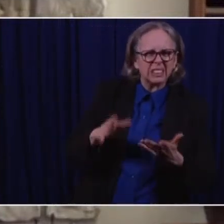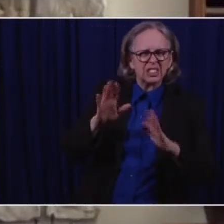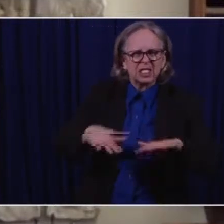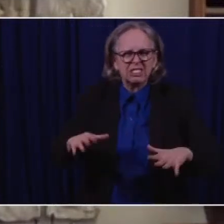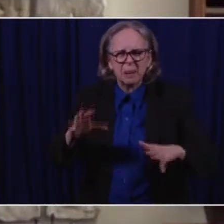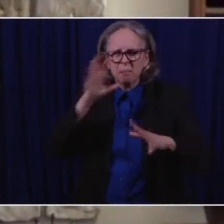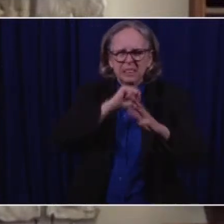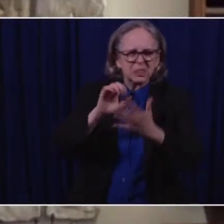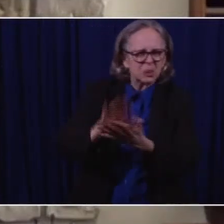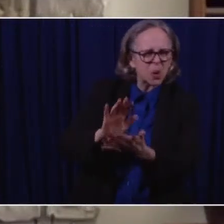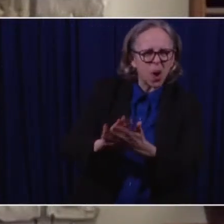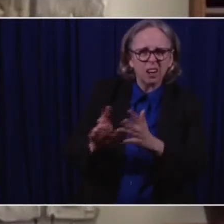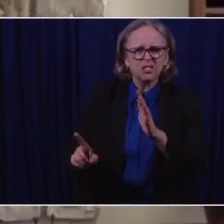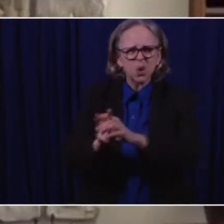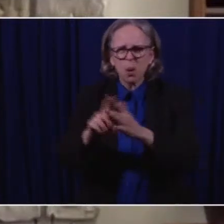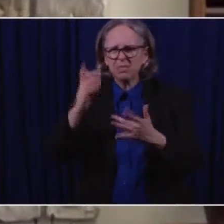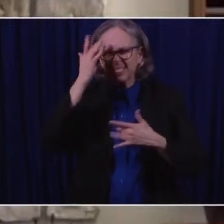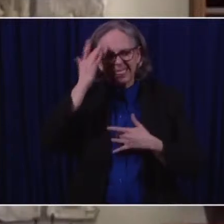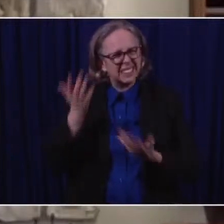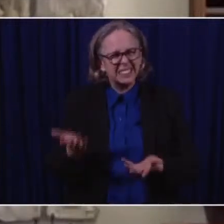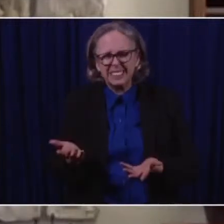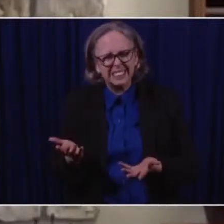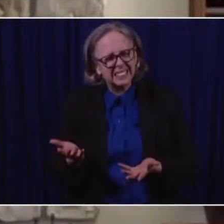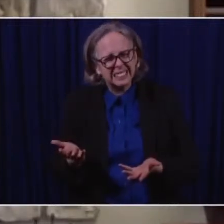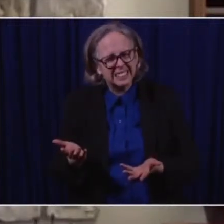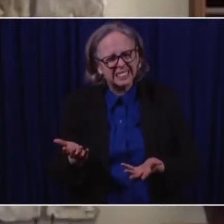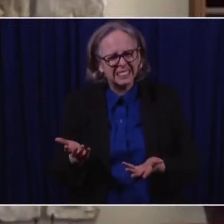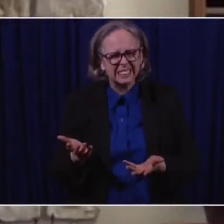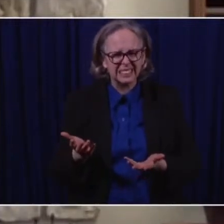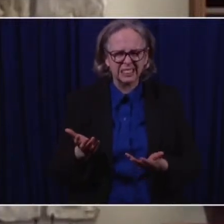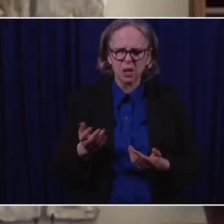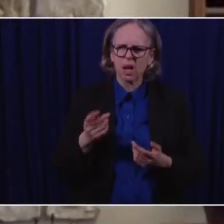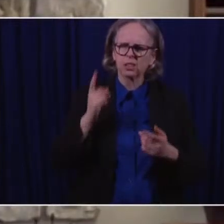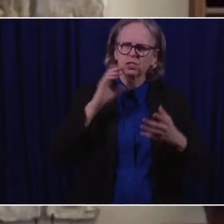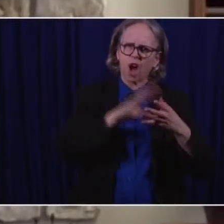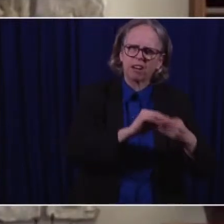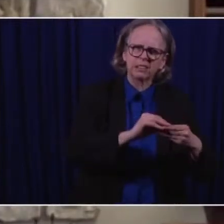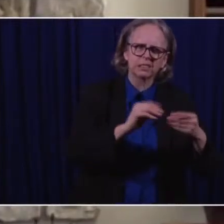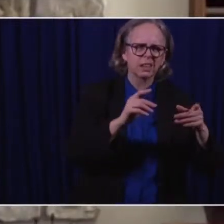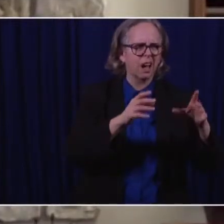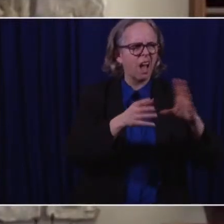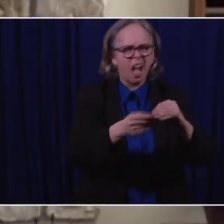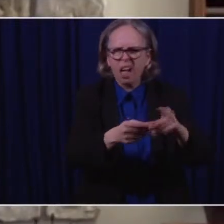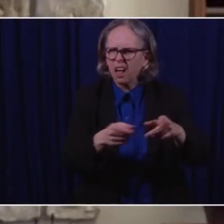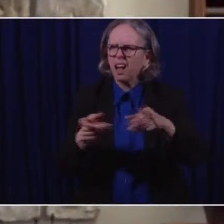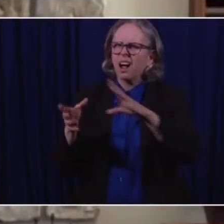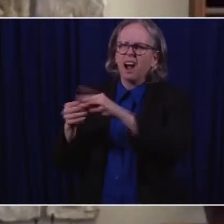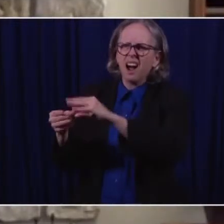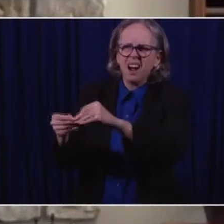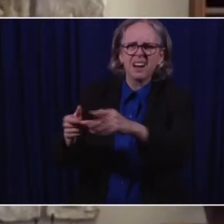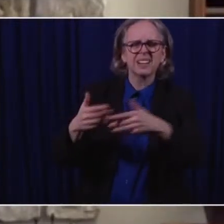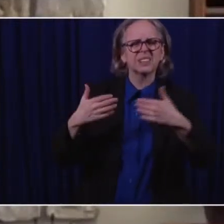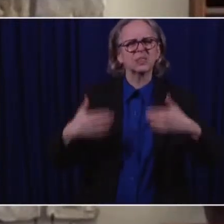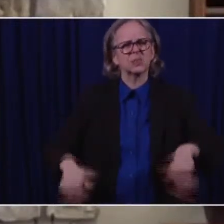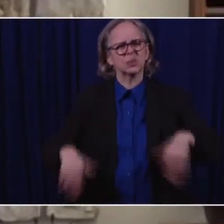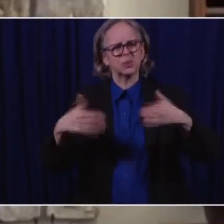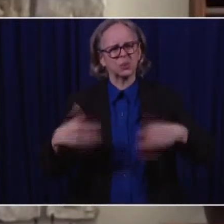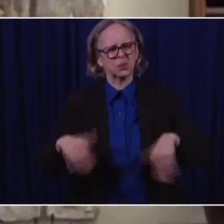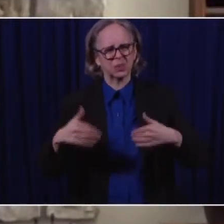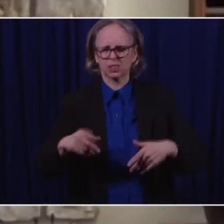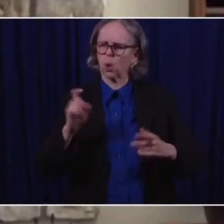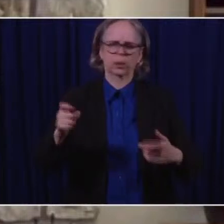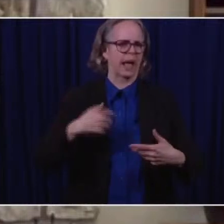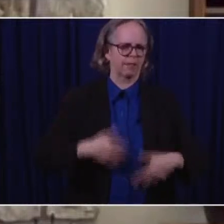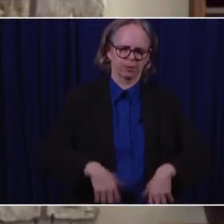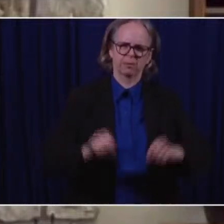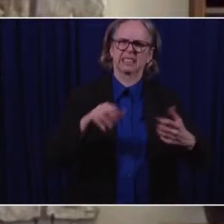for several months, we kept hearing this. So we then went in and tested. And what we found is that it was